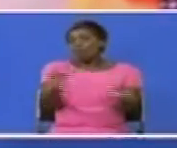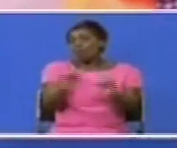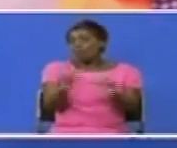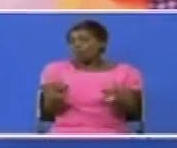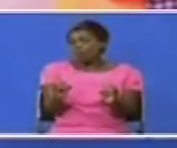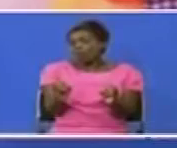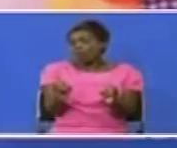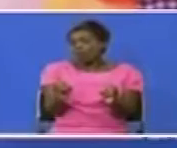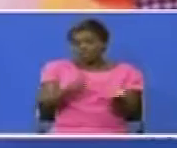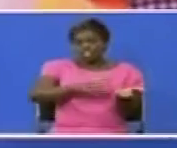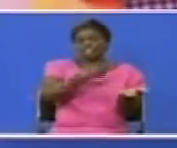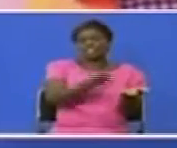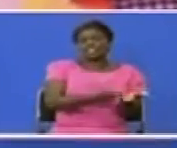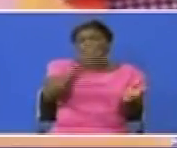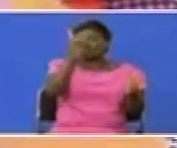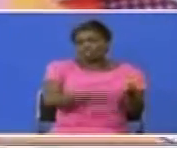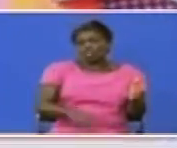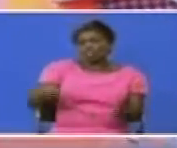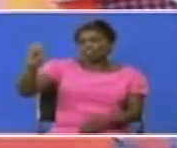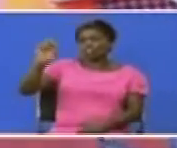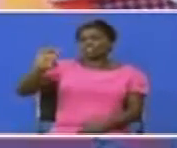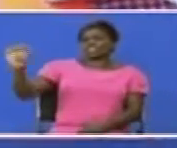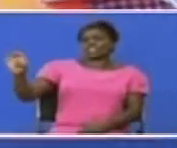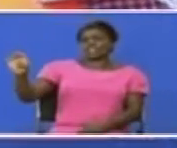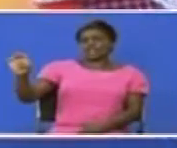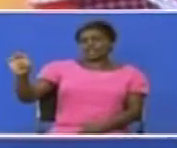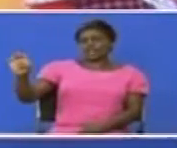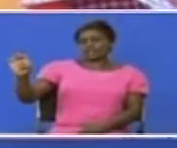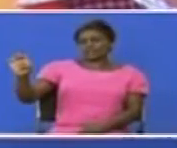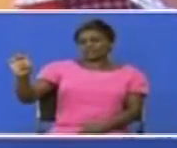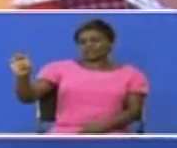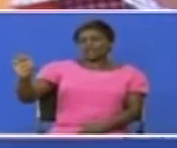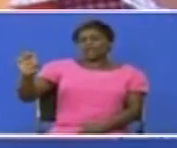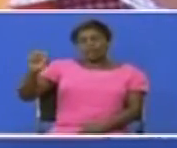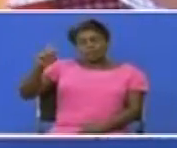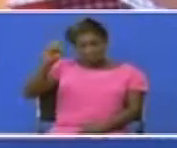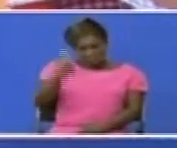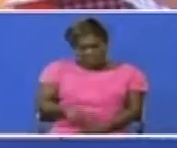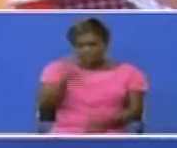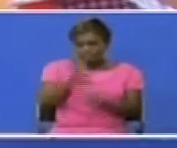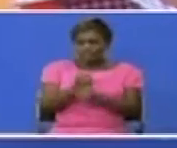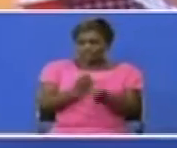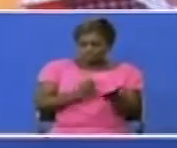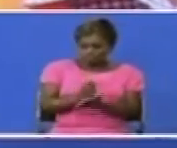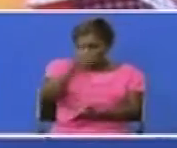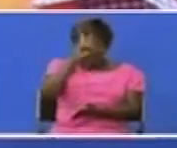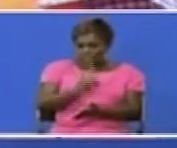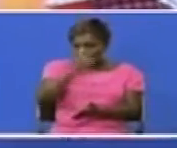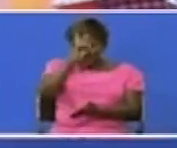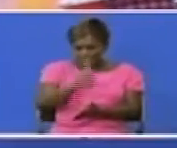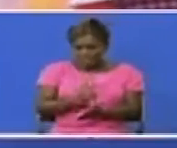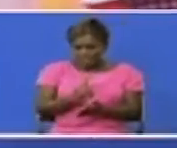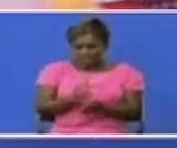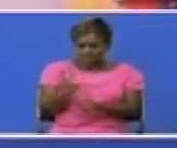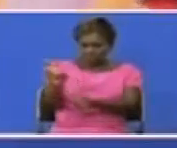what we exactly have in Northeastern or in the Rift or in the whole of coast. We have to be, to ensure that we do a serious